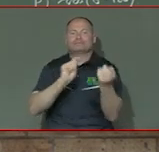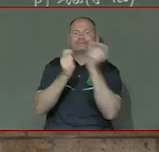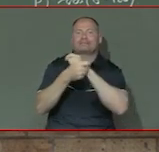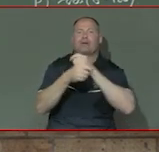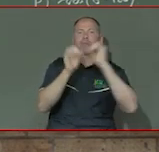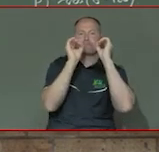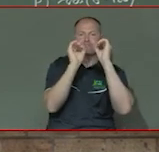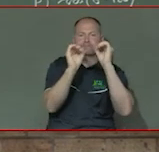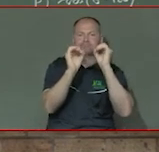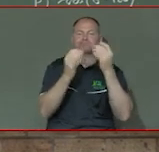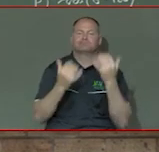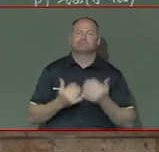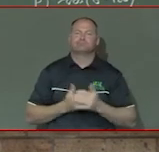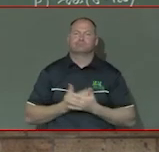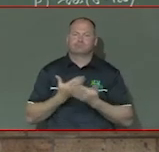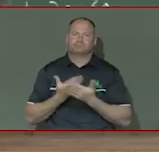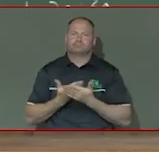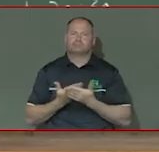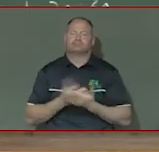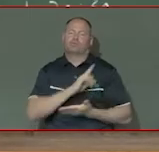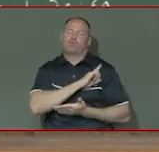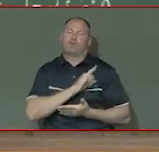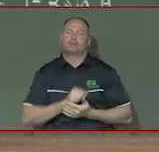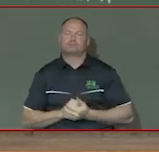You're allowed to do that because of the following.